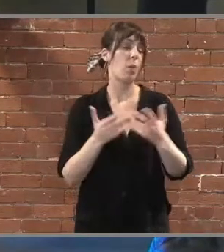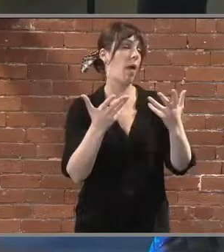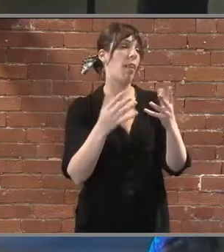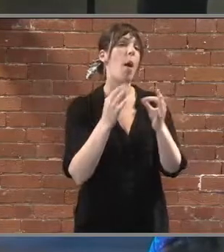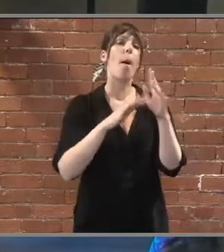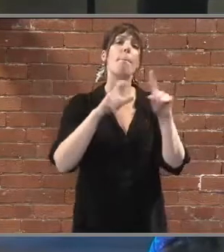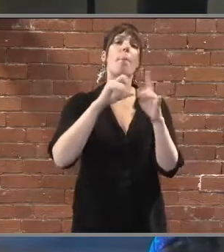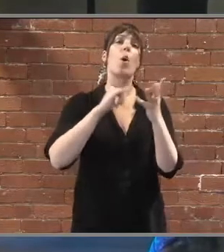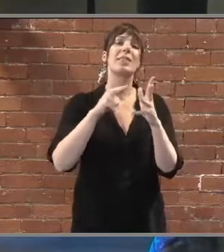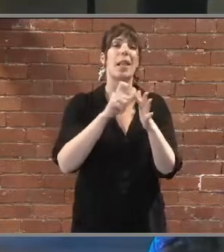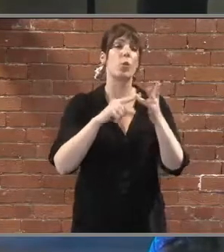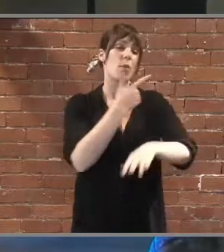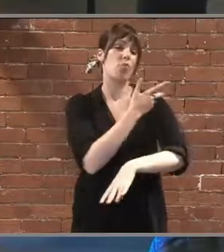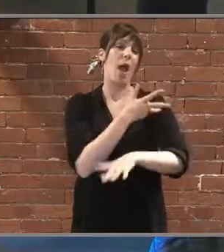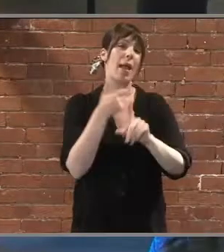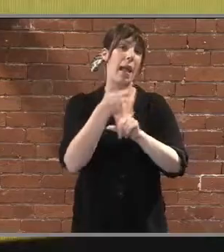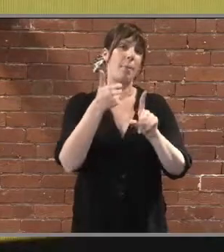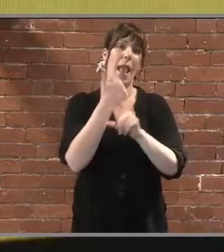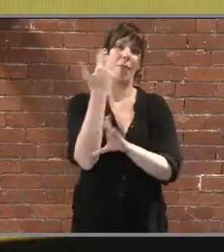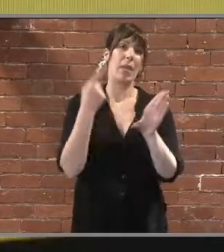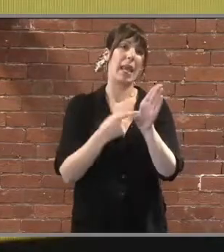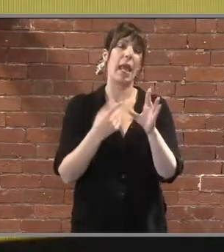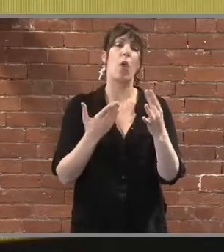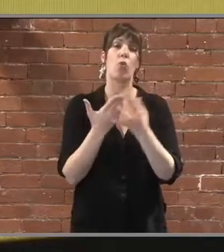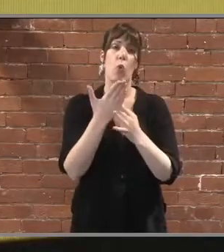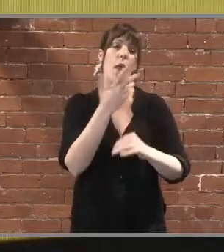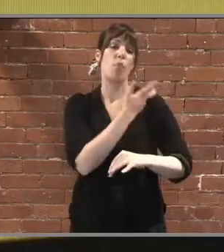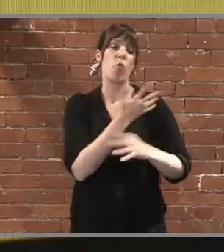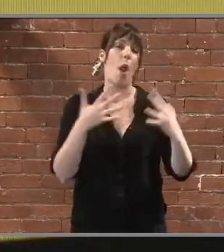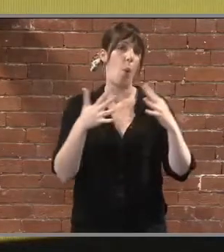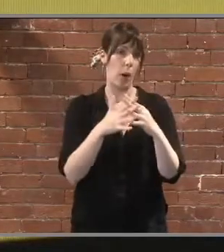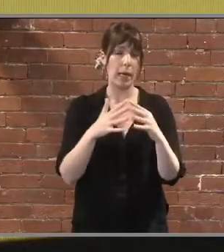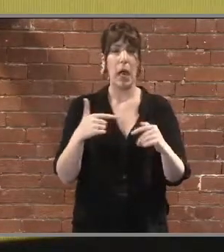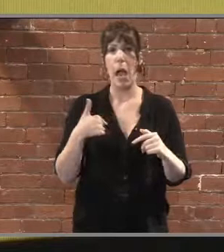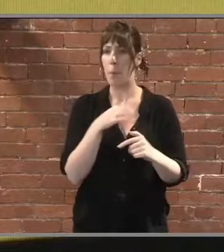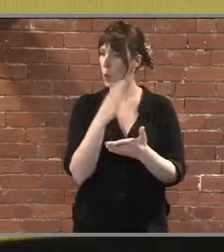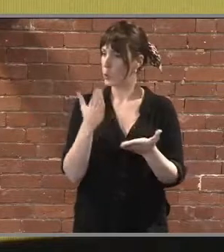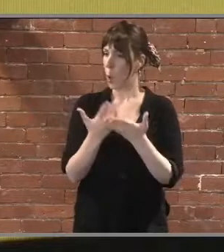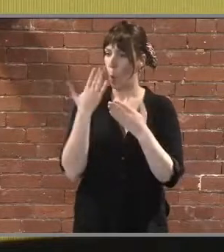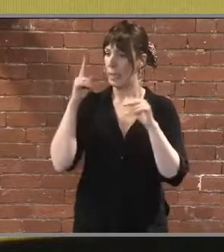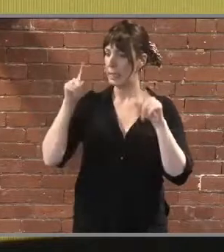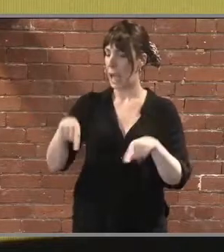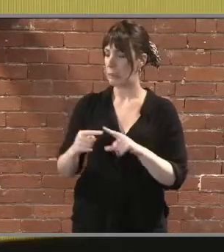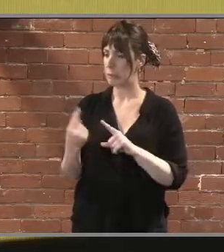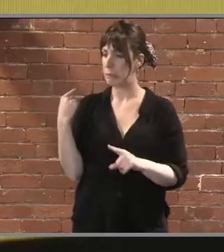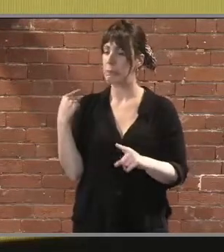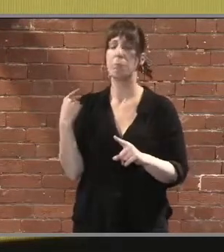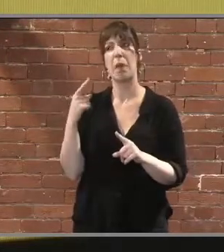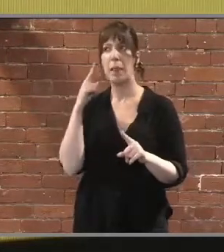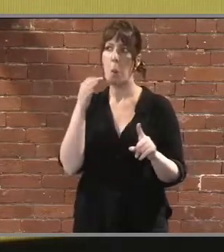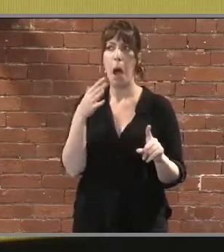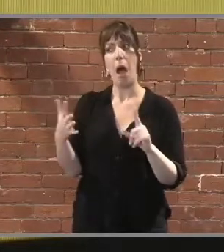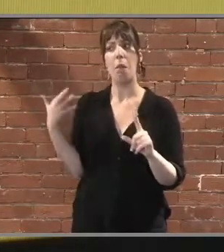Pride campaign every year during Pride. I'm not actually sure how long that's been going for, but I feel like it's been a while